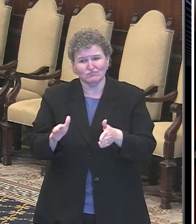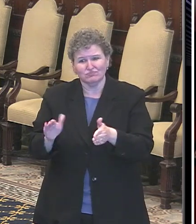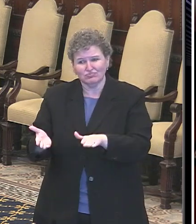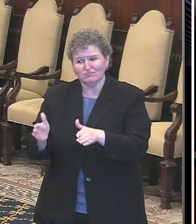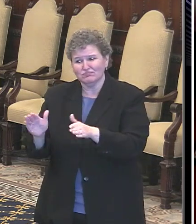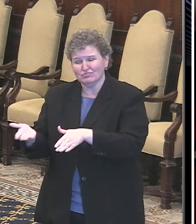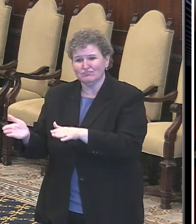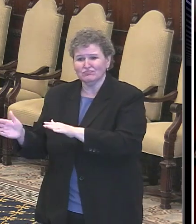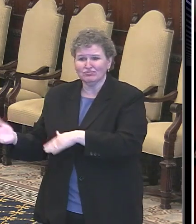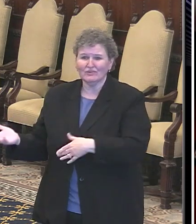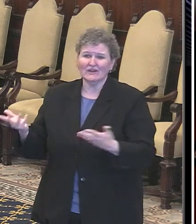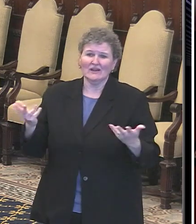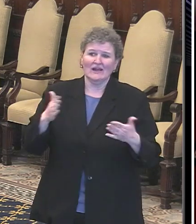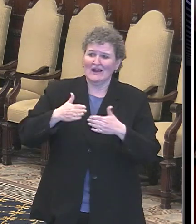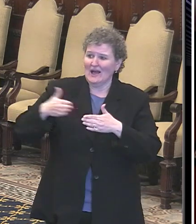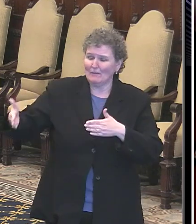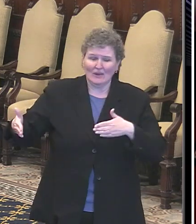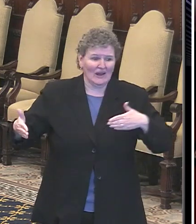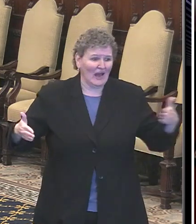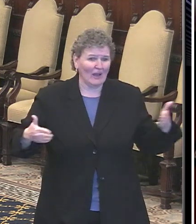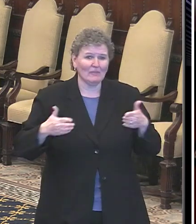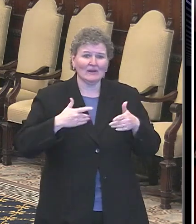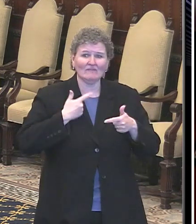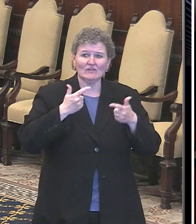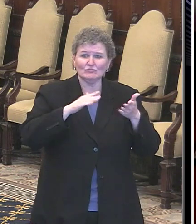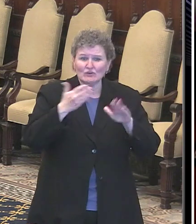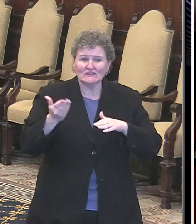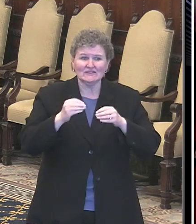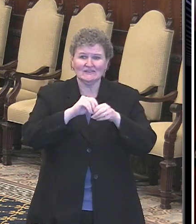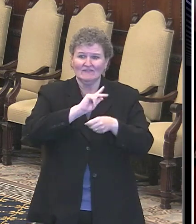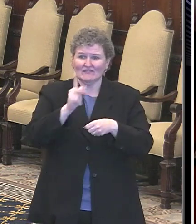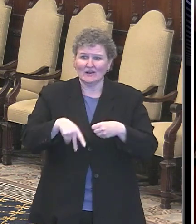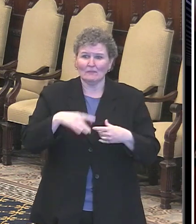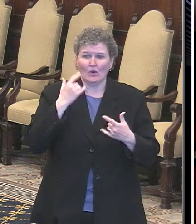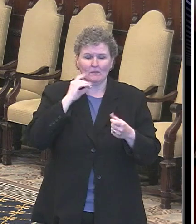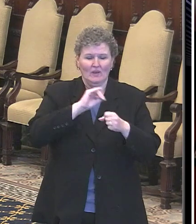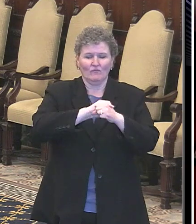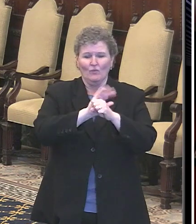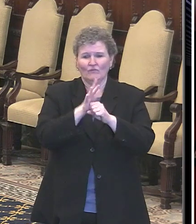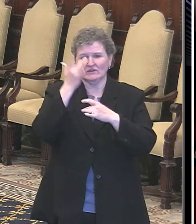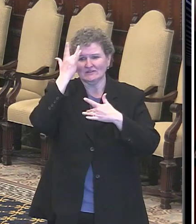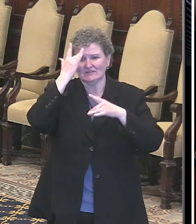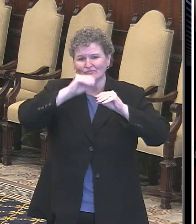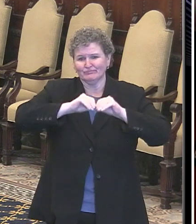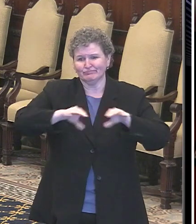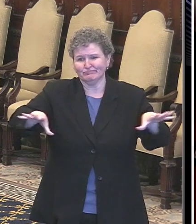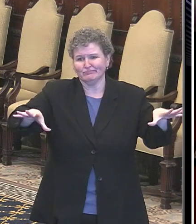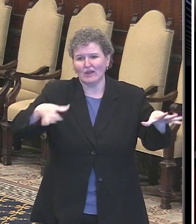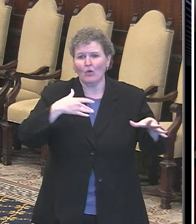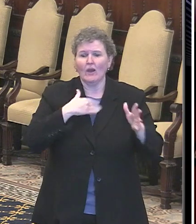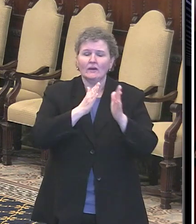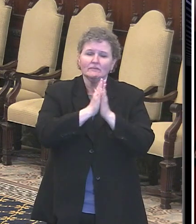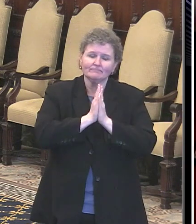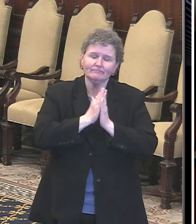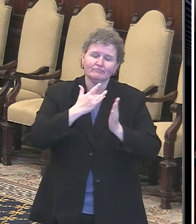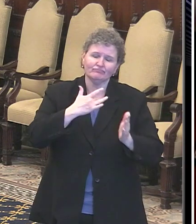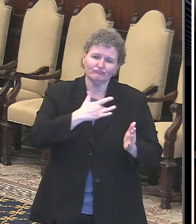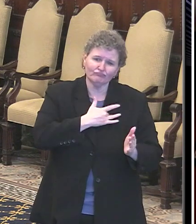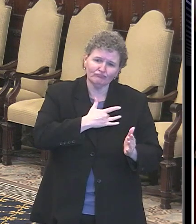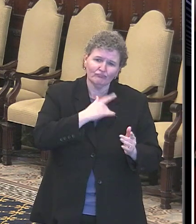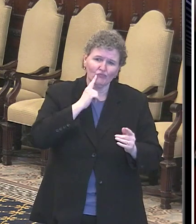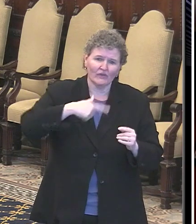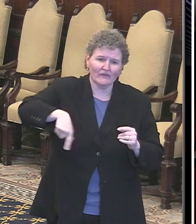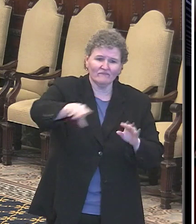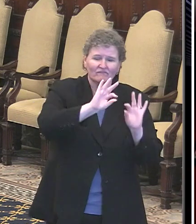our neighbors and residents of the city have passed away due to this virus. Our thoughts and prayers are with all their loved ones. Please know that